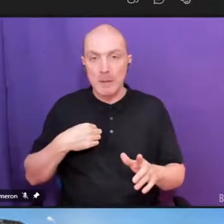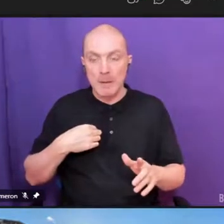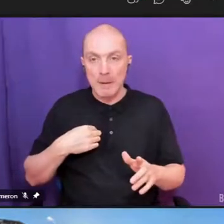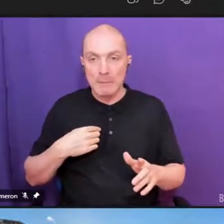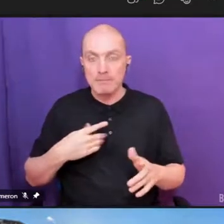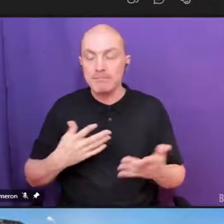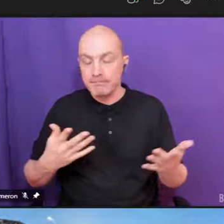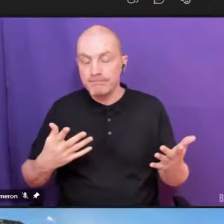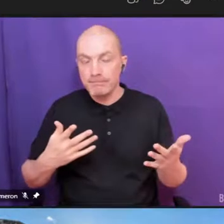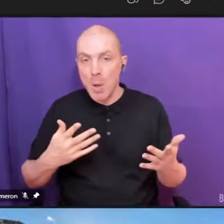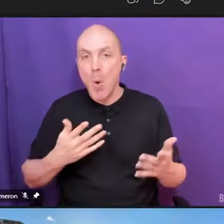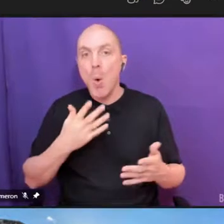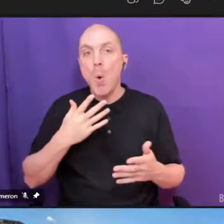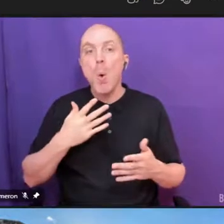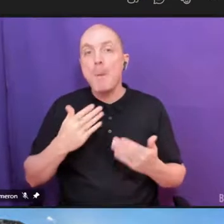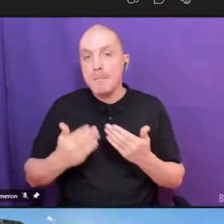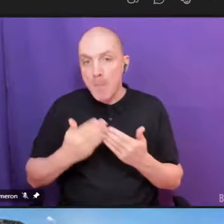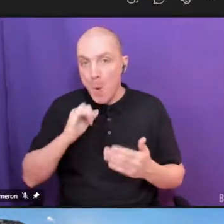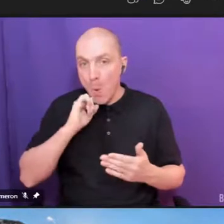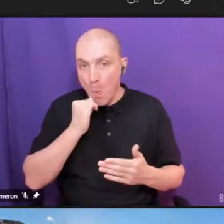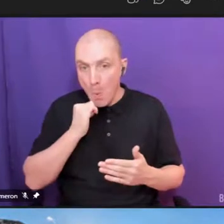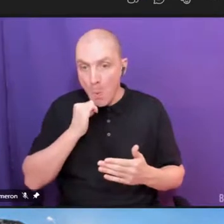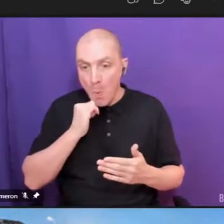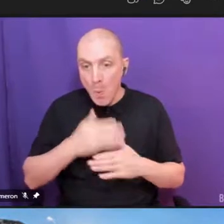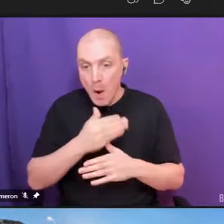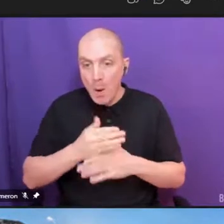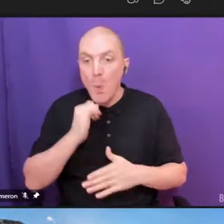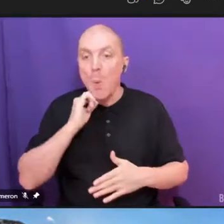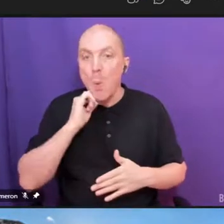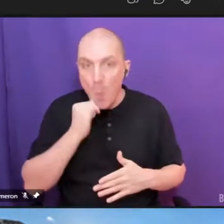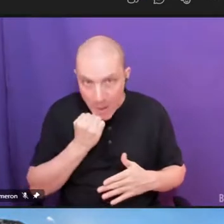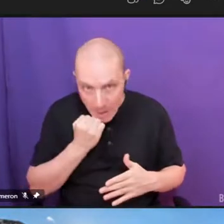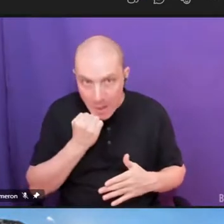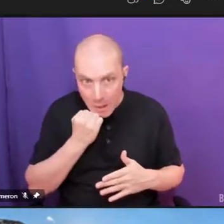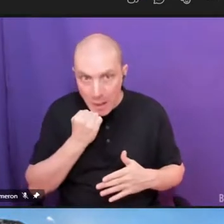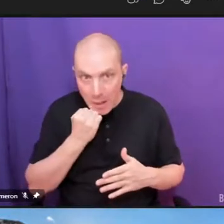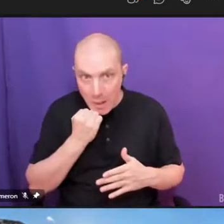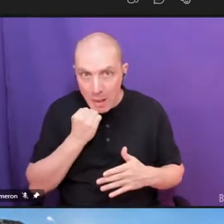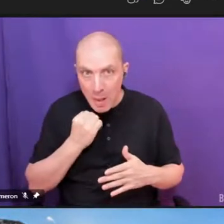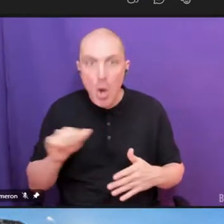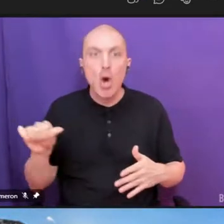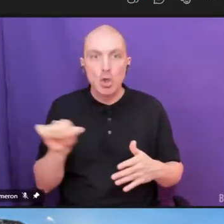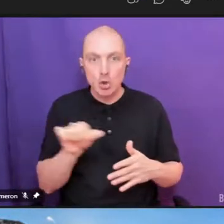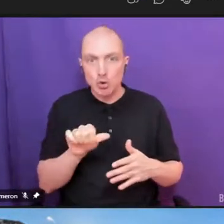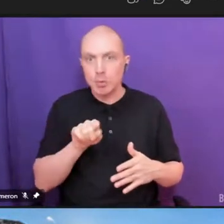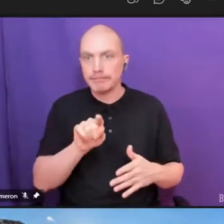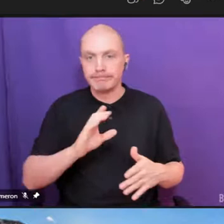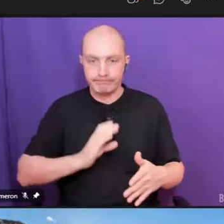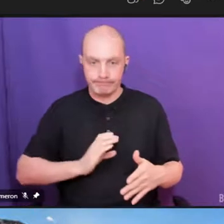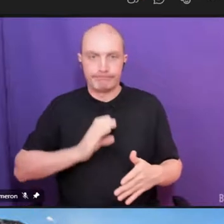that work's been completed around how controls have been maintained and strengthened throughout the pandemic.